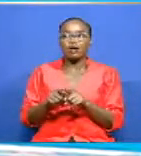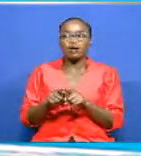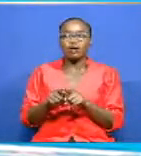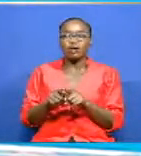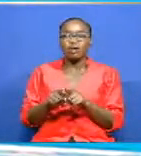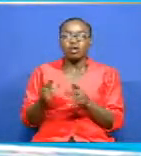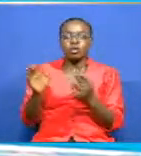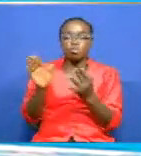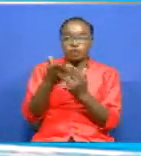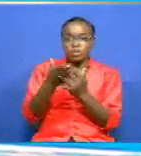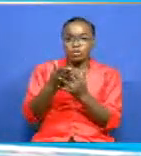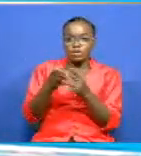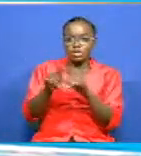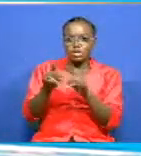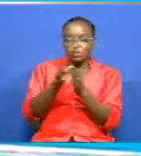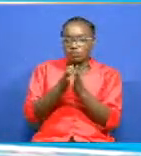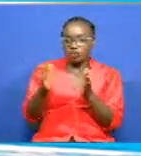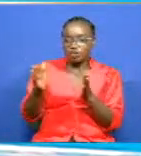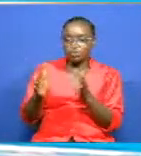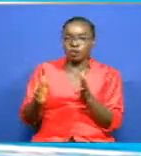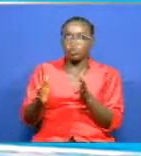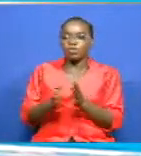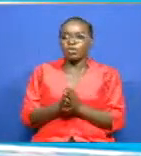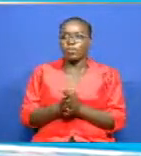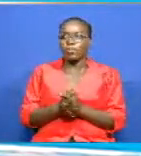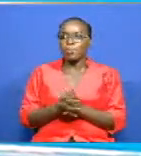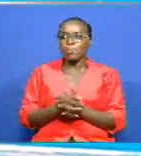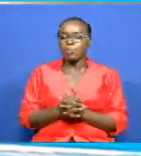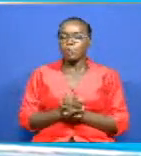due between the same period.